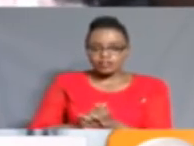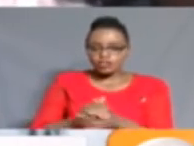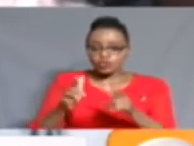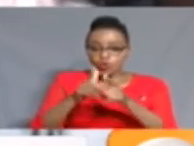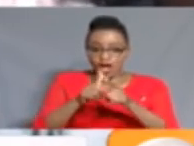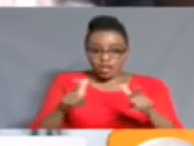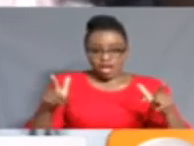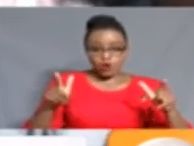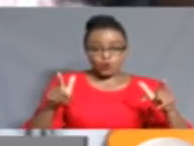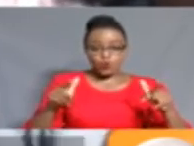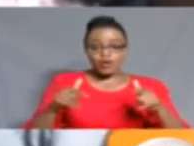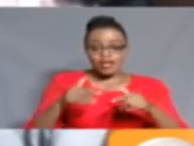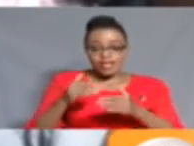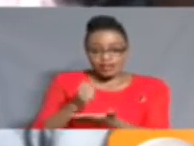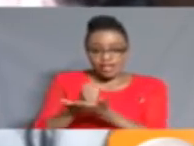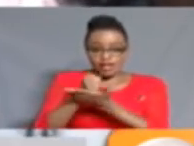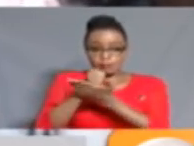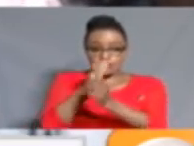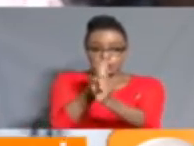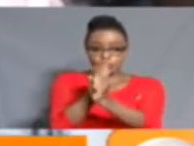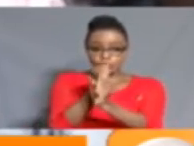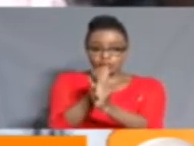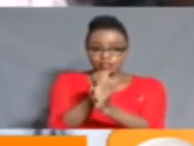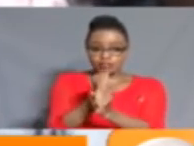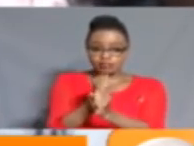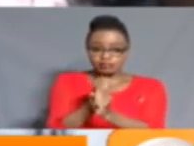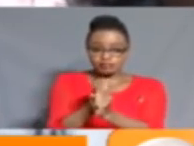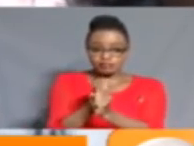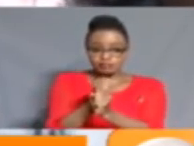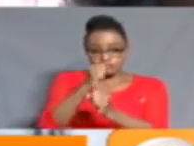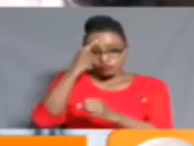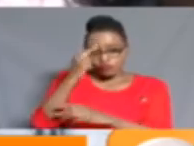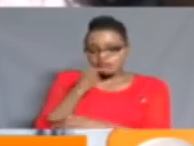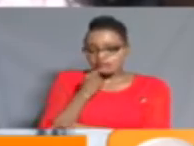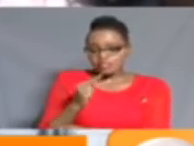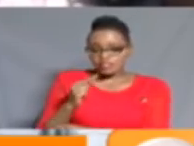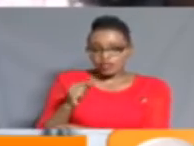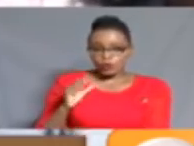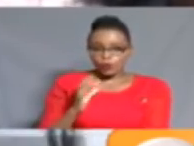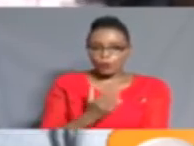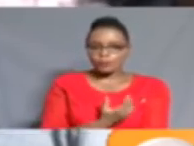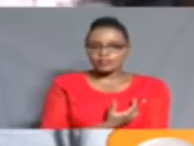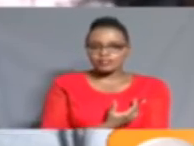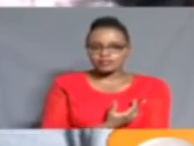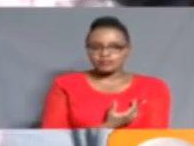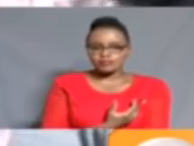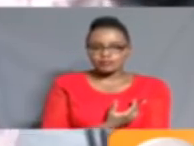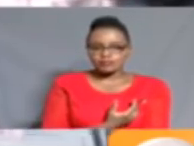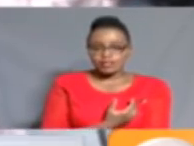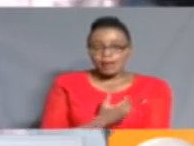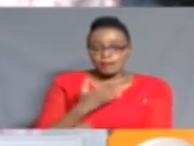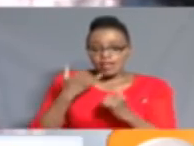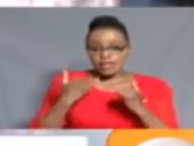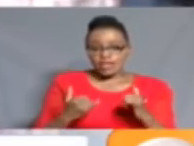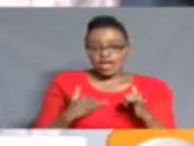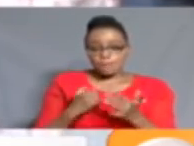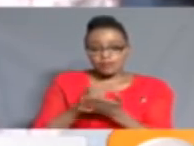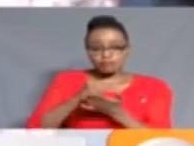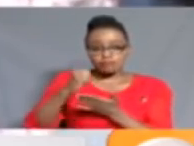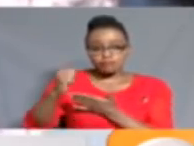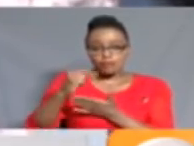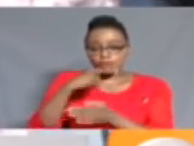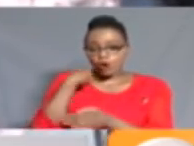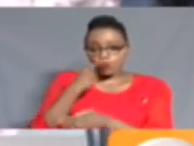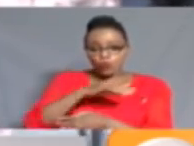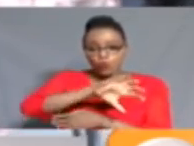way and facilitate the work of the said committee, I do hereby suspend the